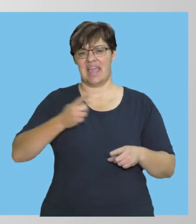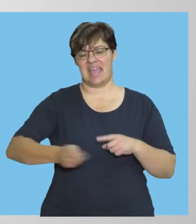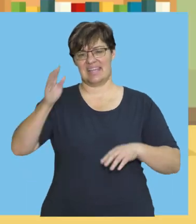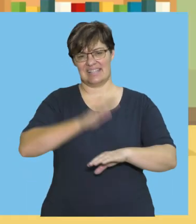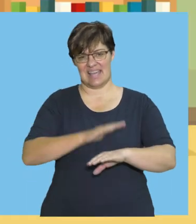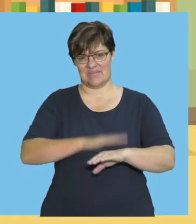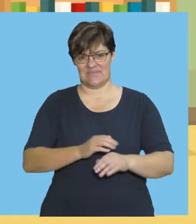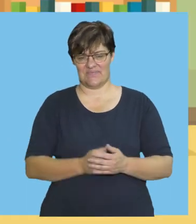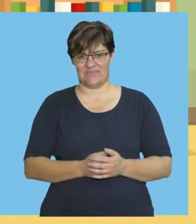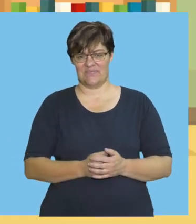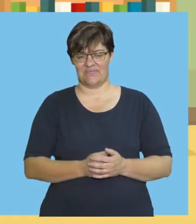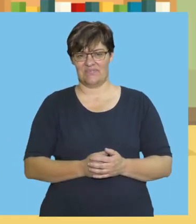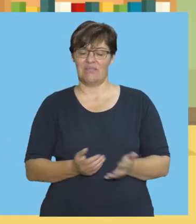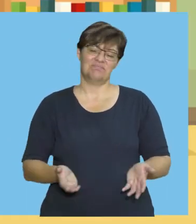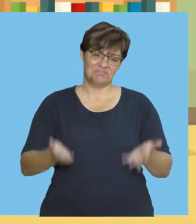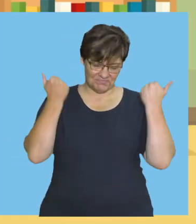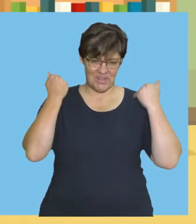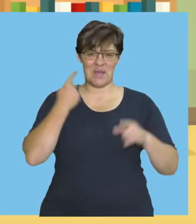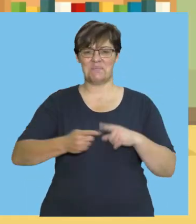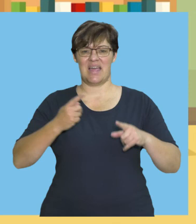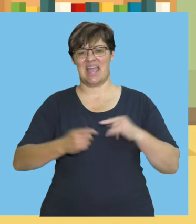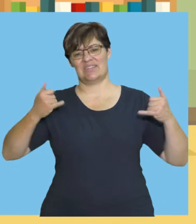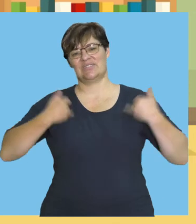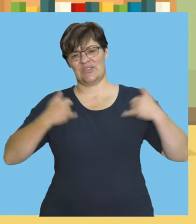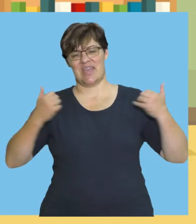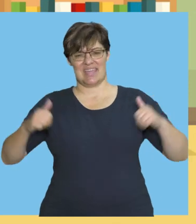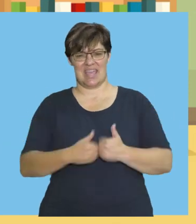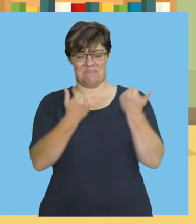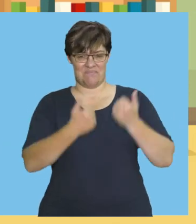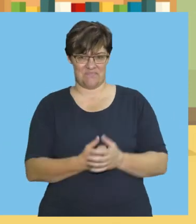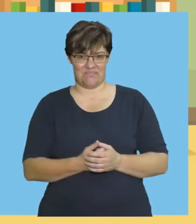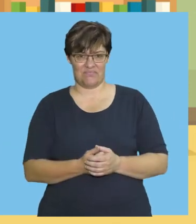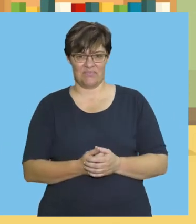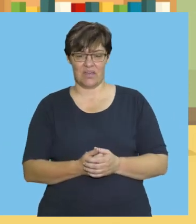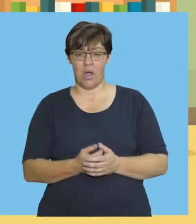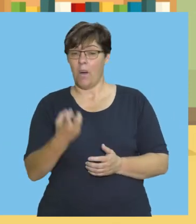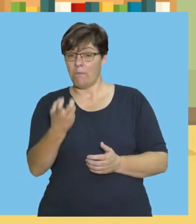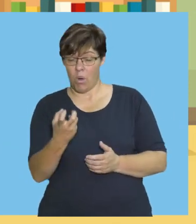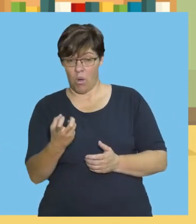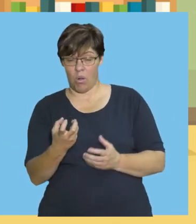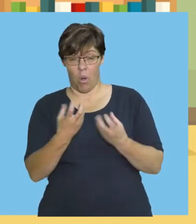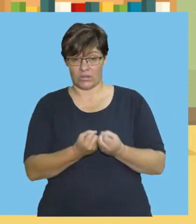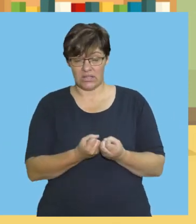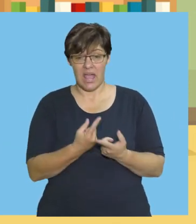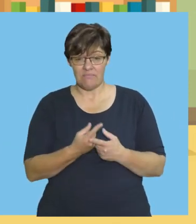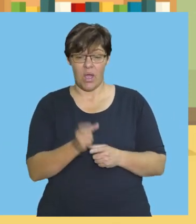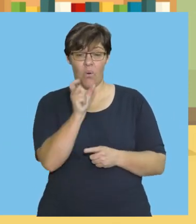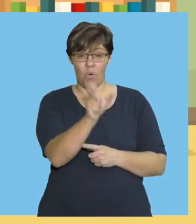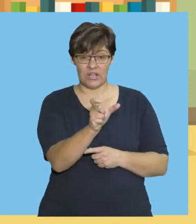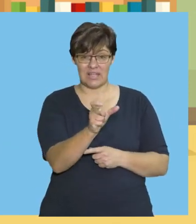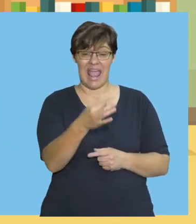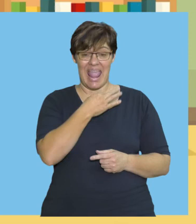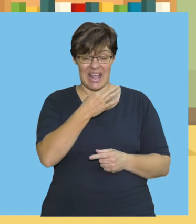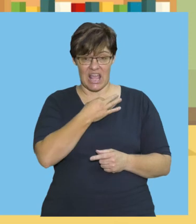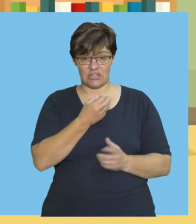Playtime. Let's play a fun game. Try not to be holding the ball when I get to the word